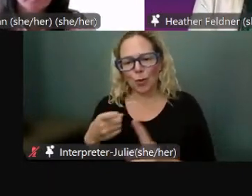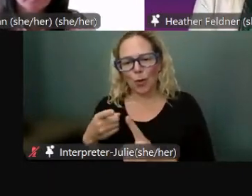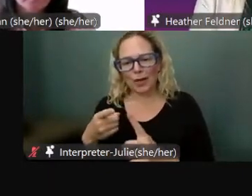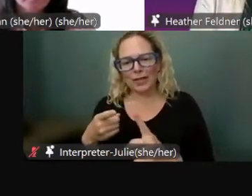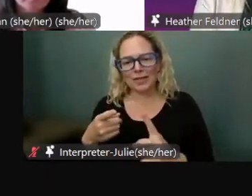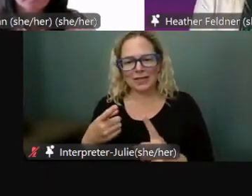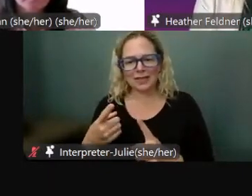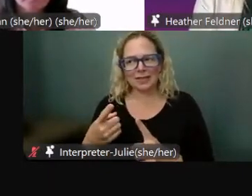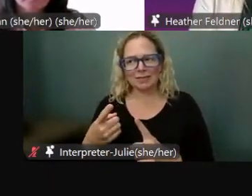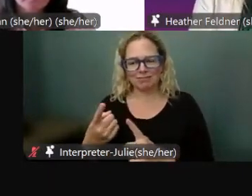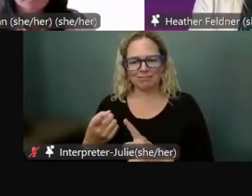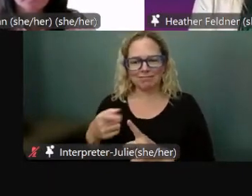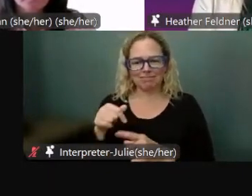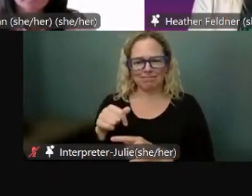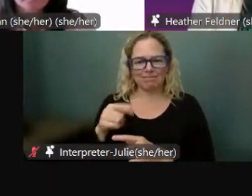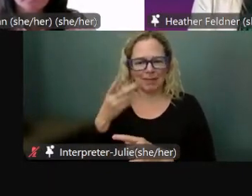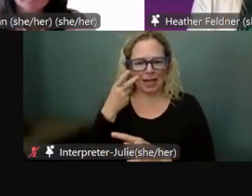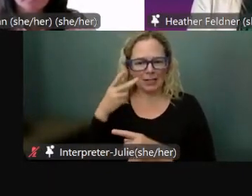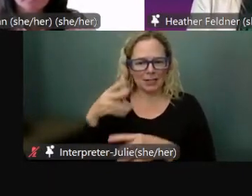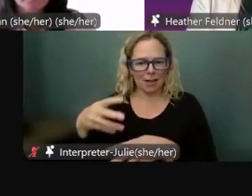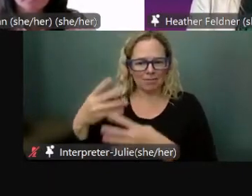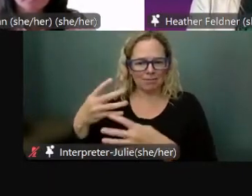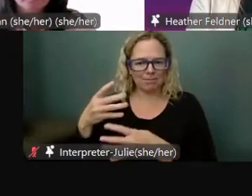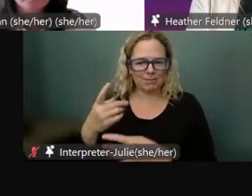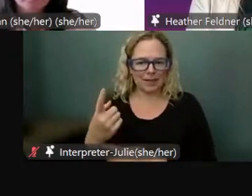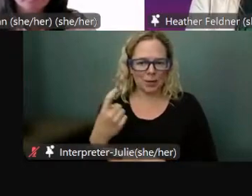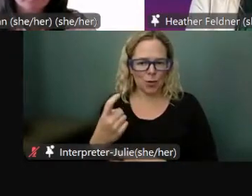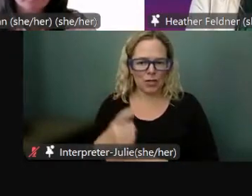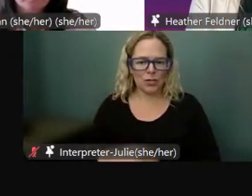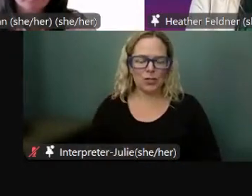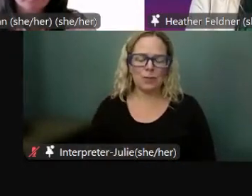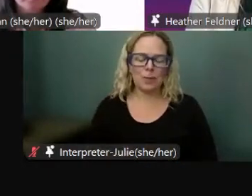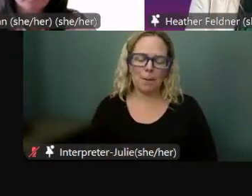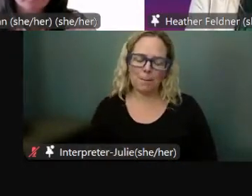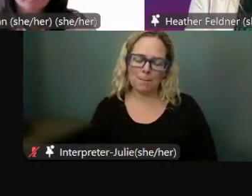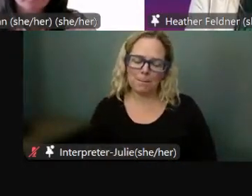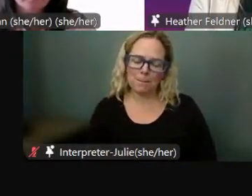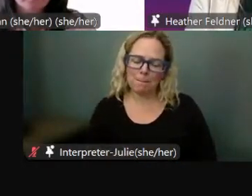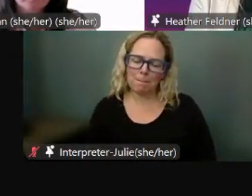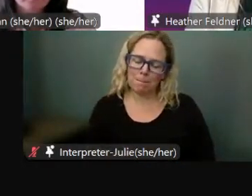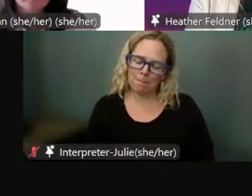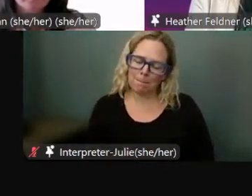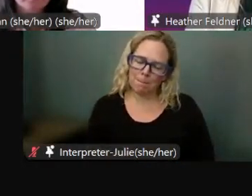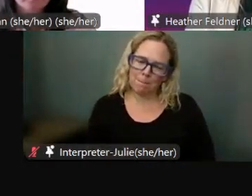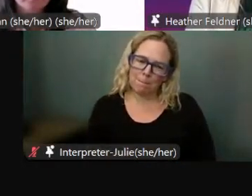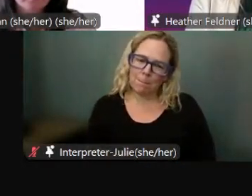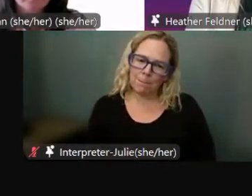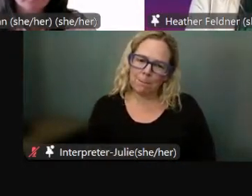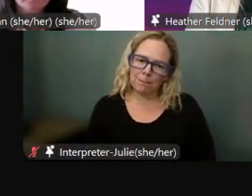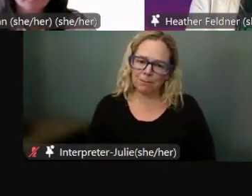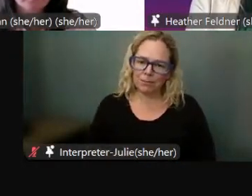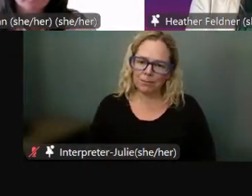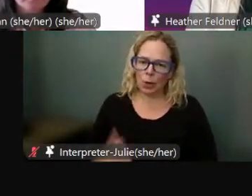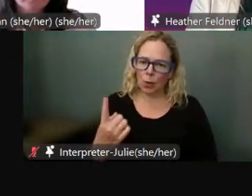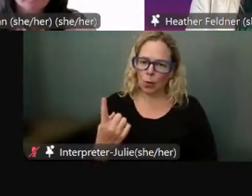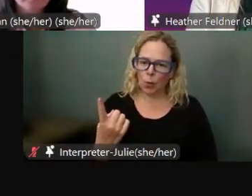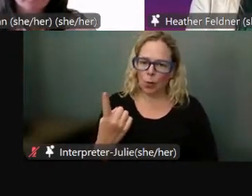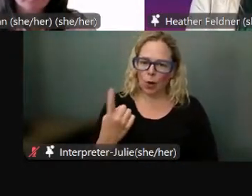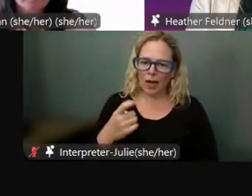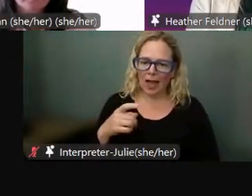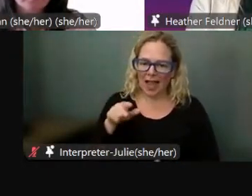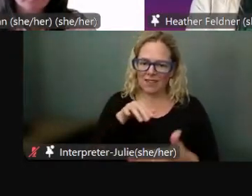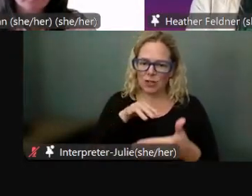up in the questions. One is, have you studied medical education